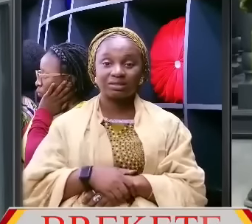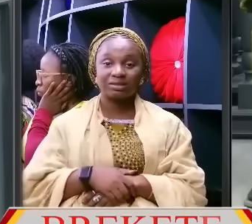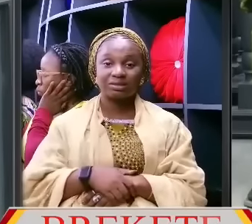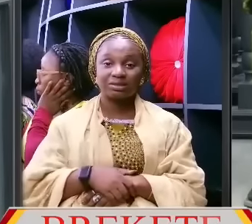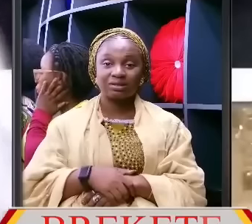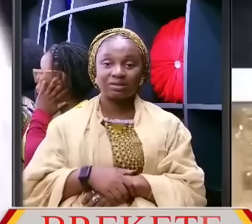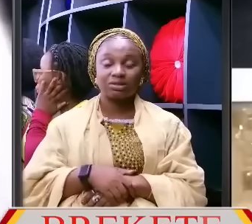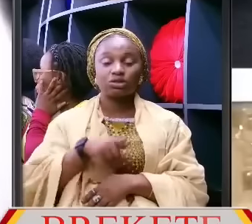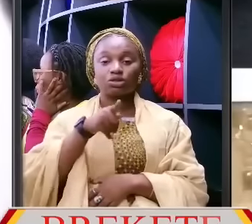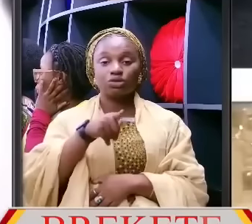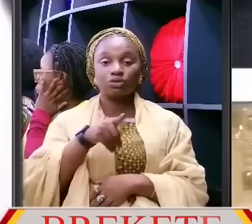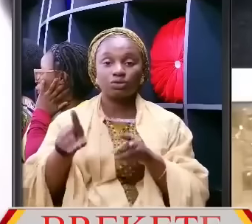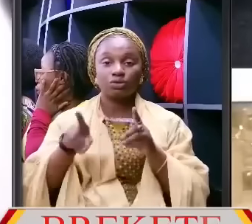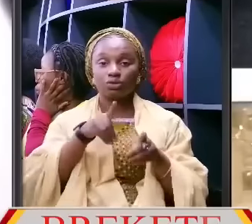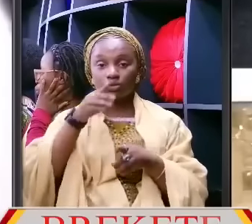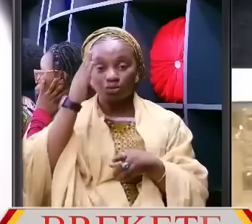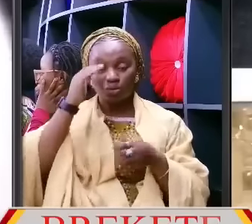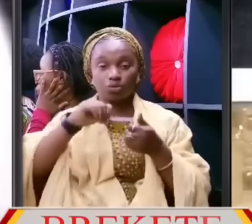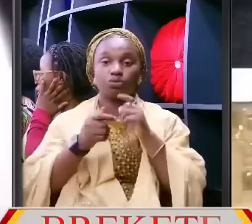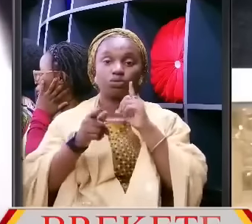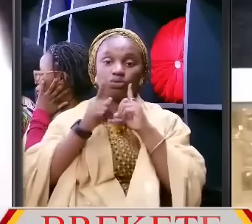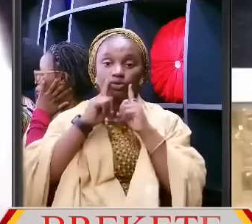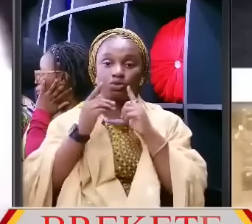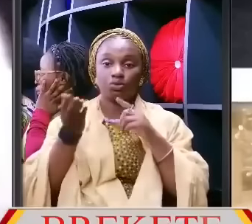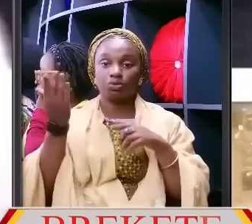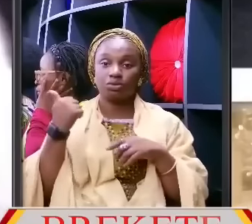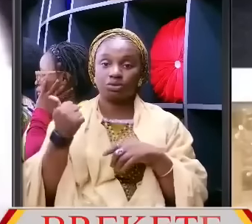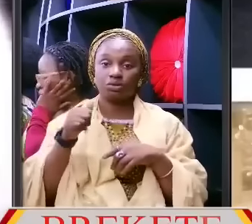Okay. Now, you tabi talk past your father.